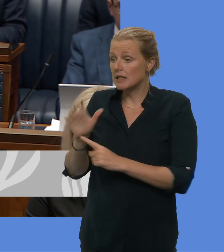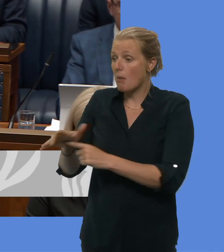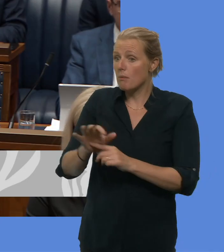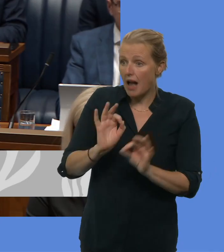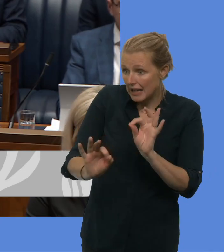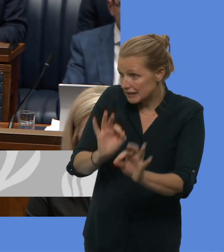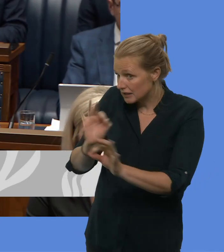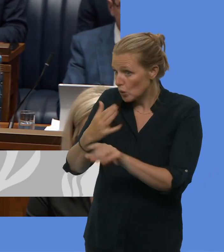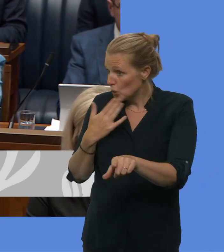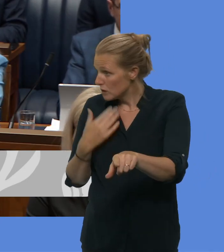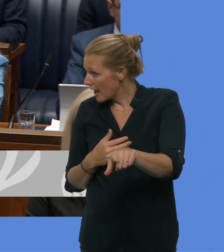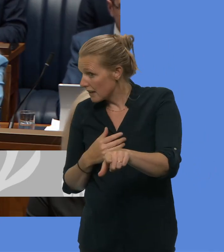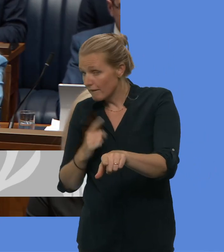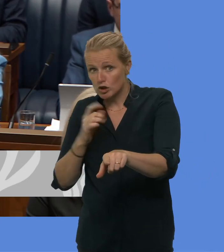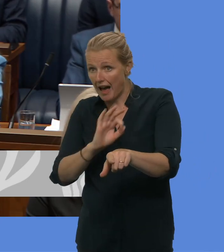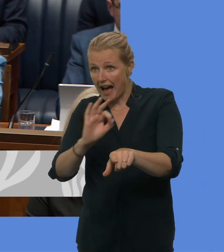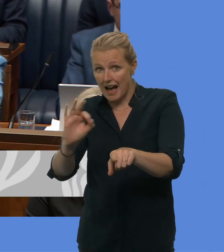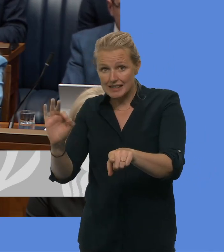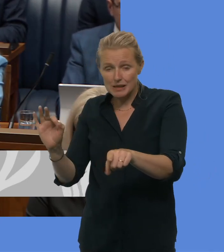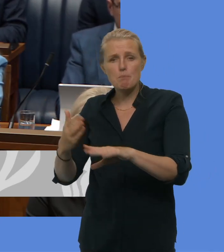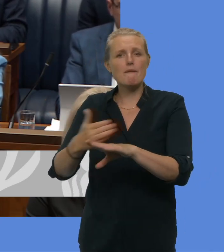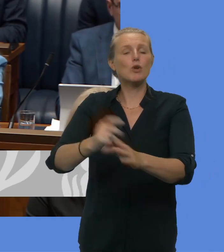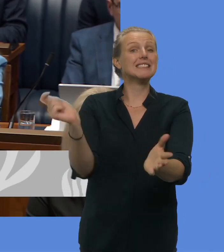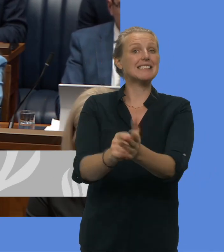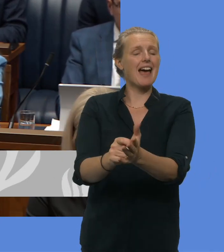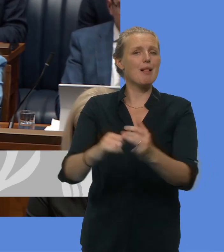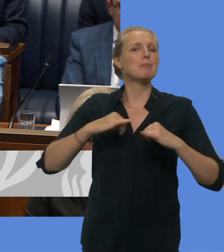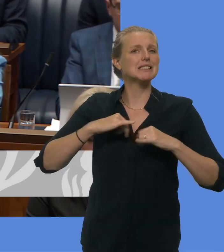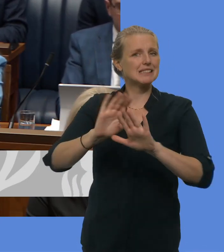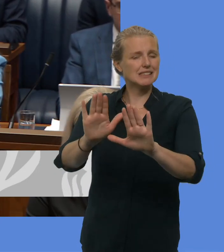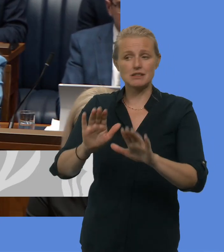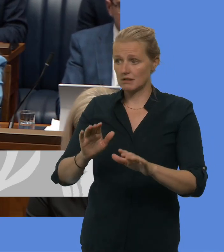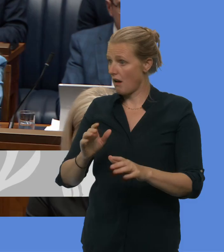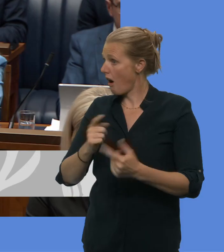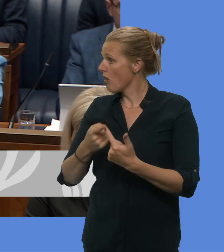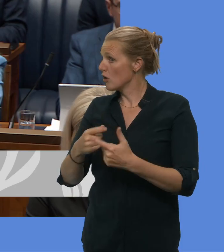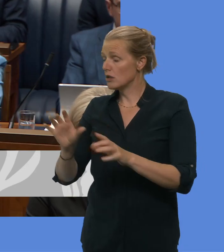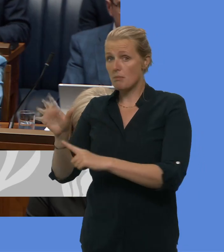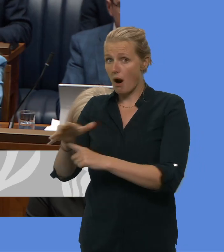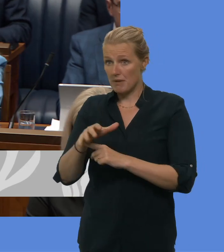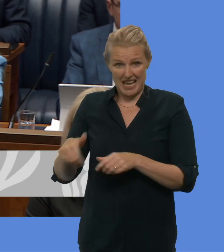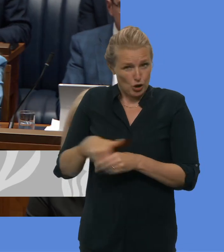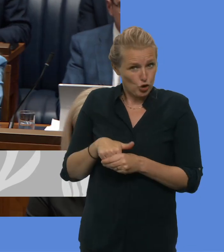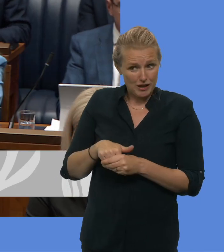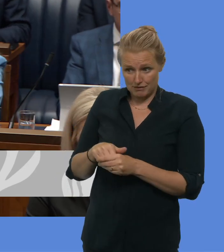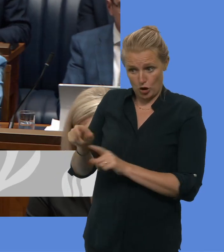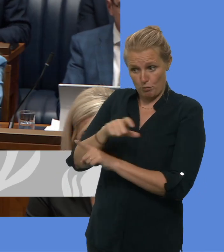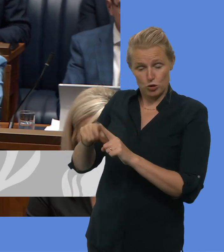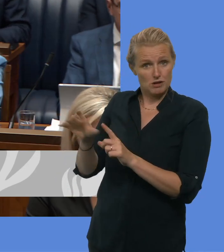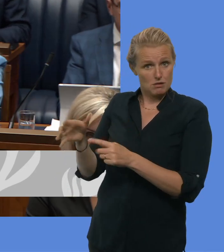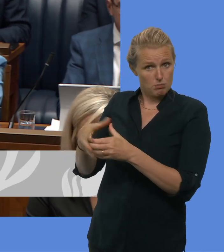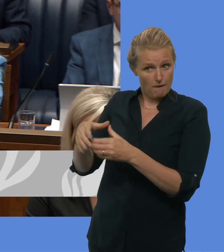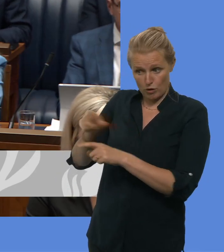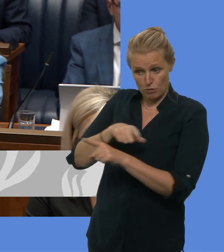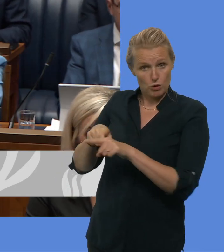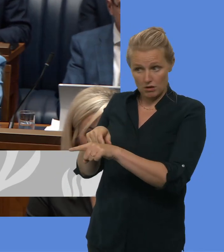private market, that you would highlight the ability for other departments, including the Department for Communities, if there was a